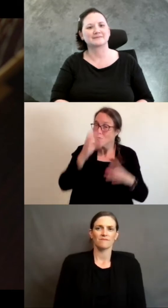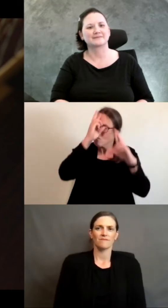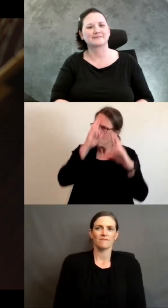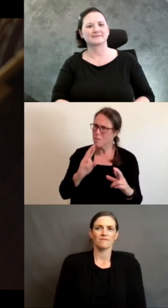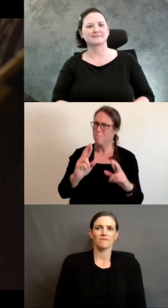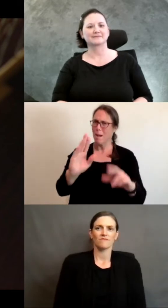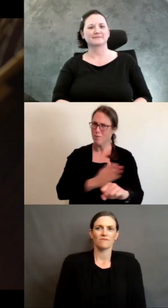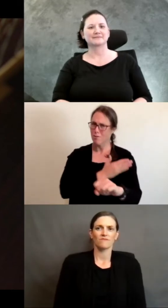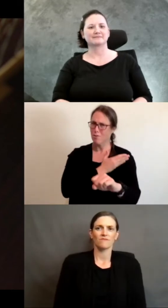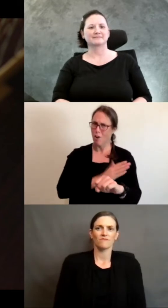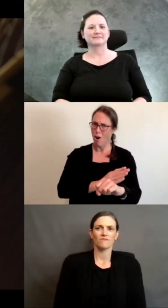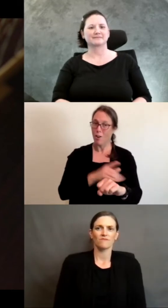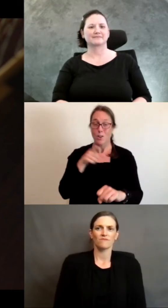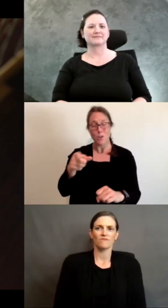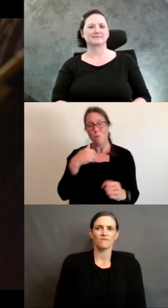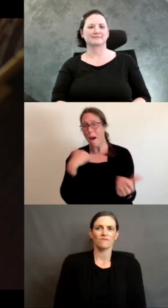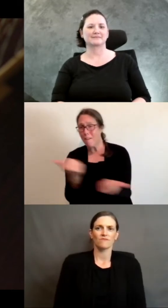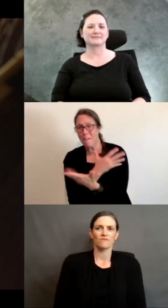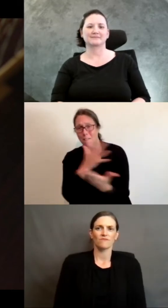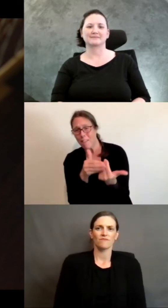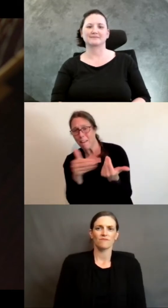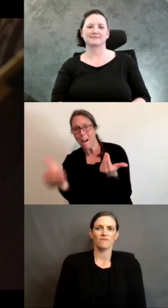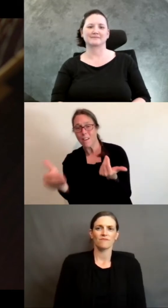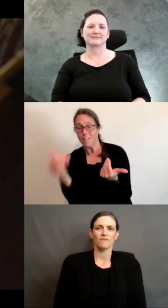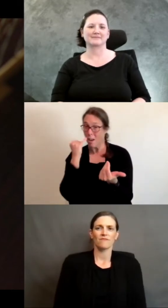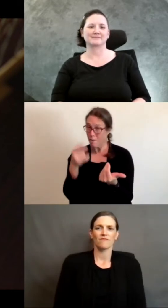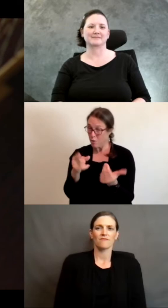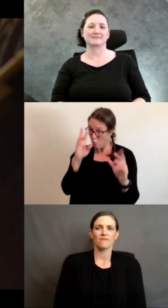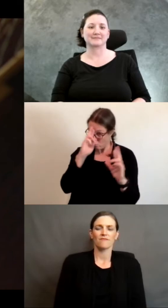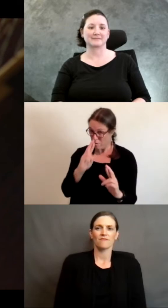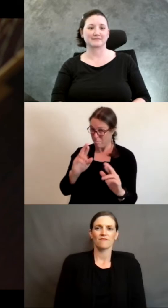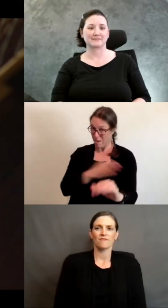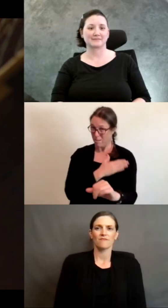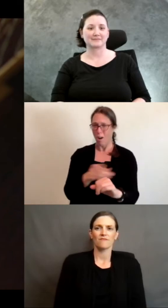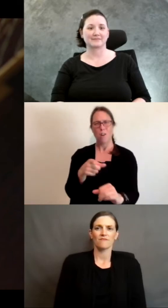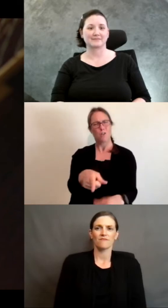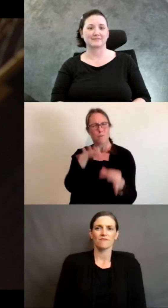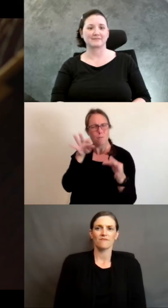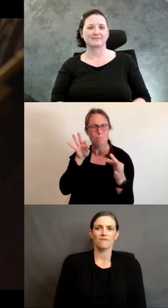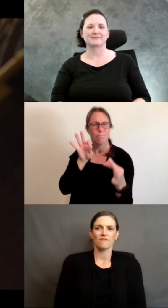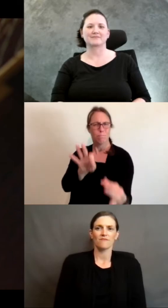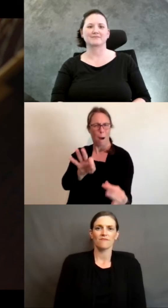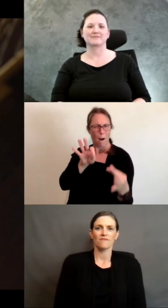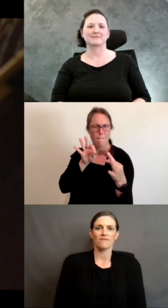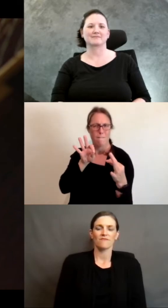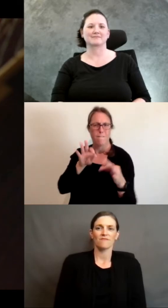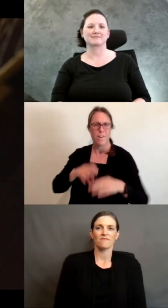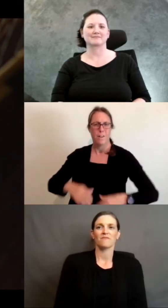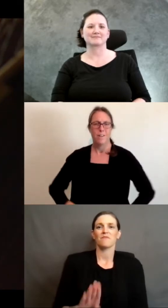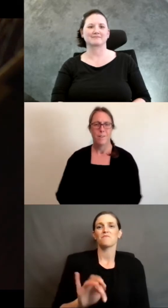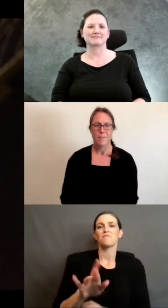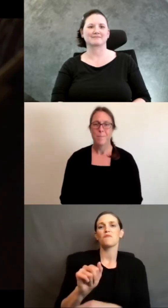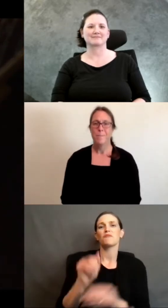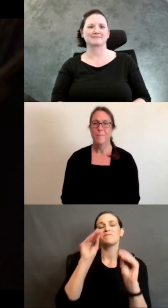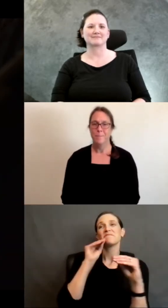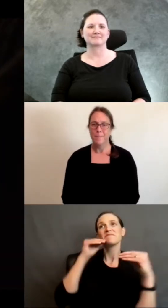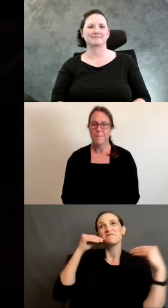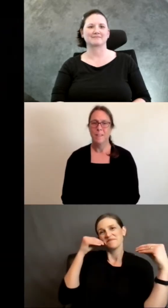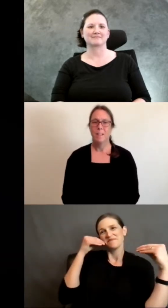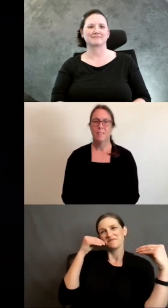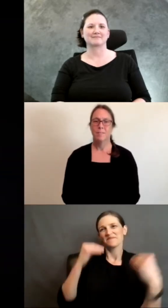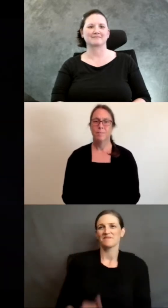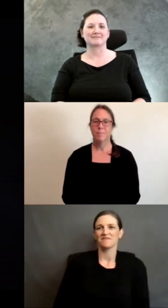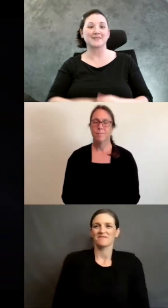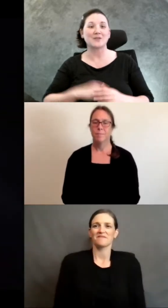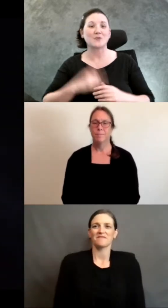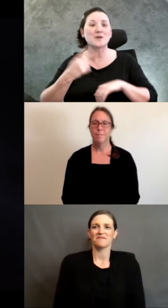song. You got the rest. If you do that, you're set. Barbara smiles. One time, I had a